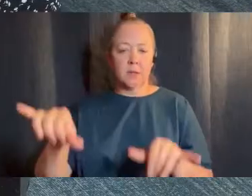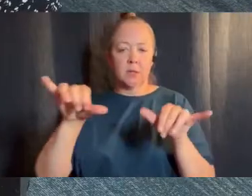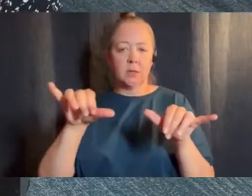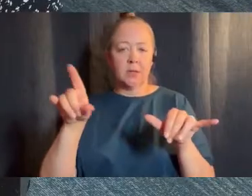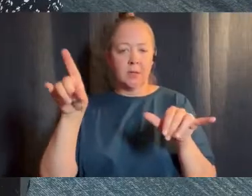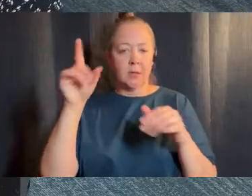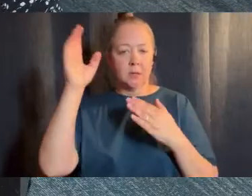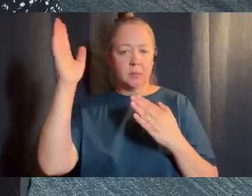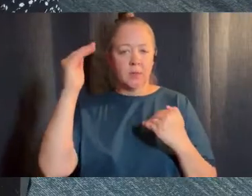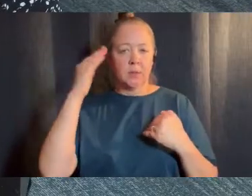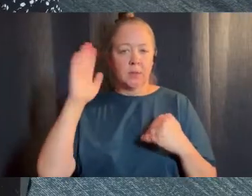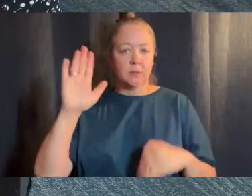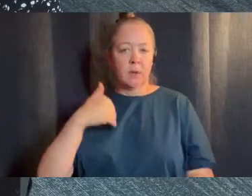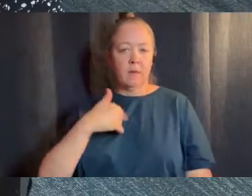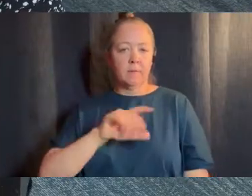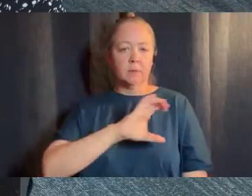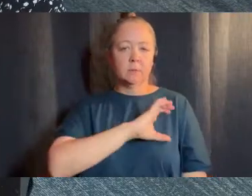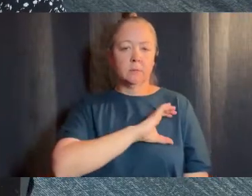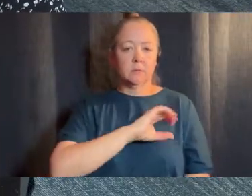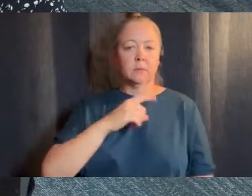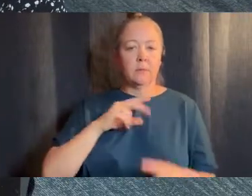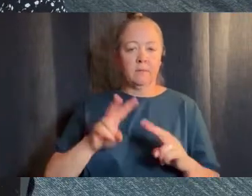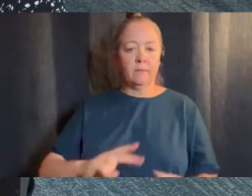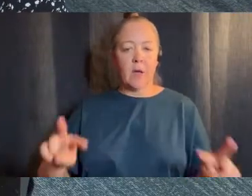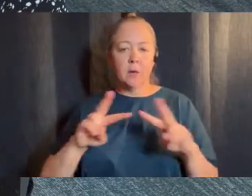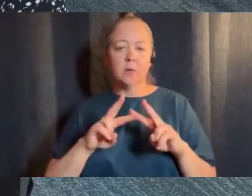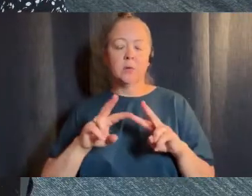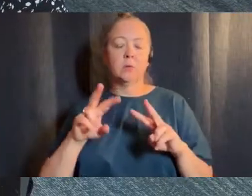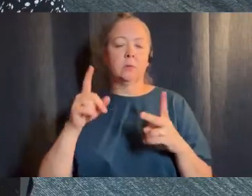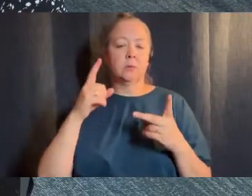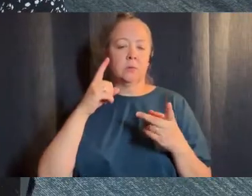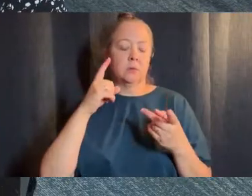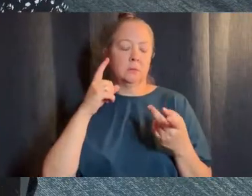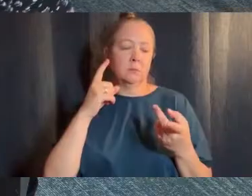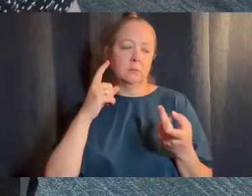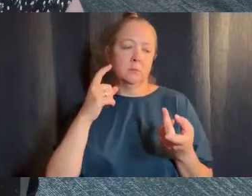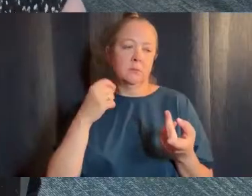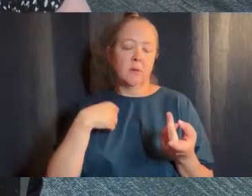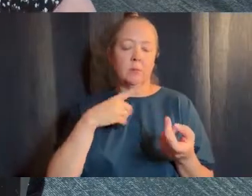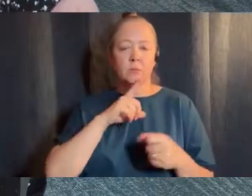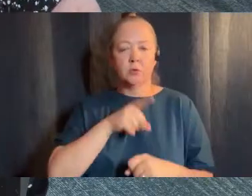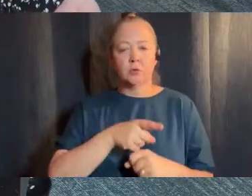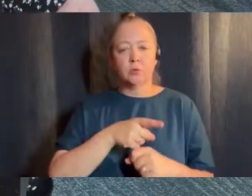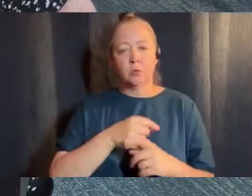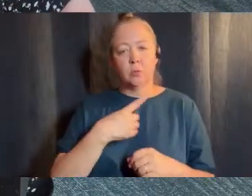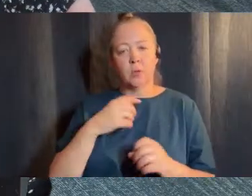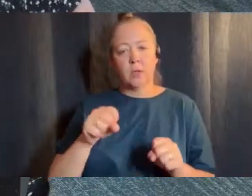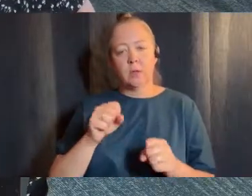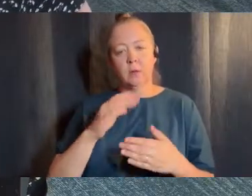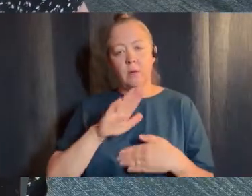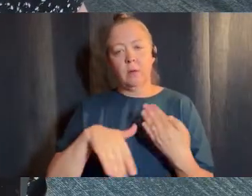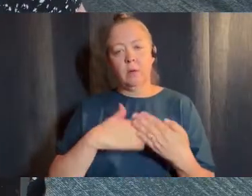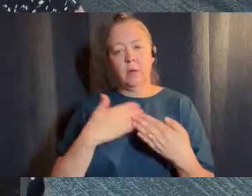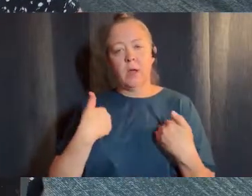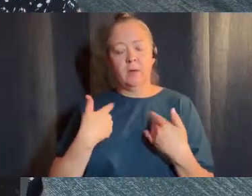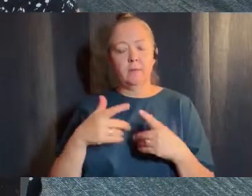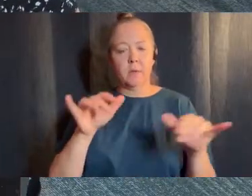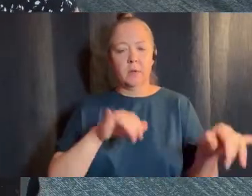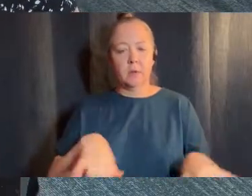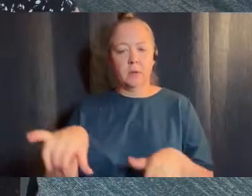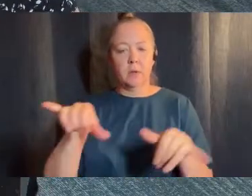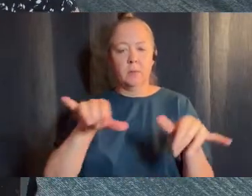have common values and not resort to ad hominem attacks. Thank you so much. Oh, and I might want one other